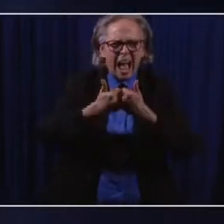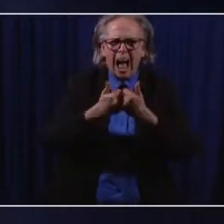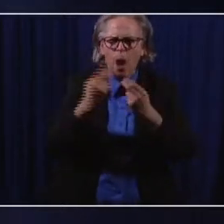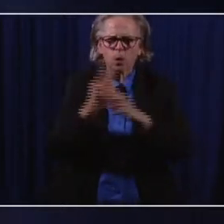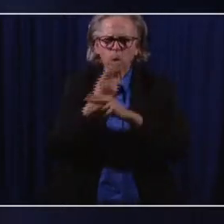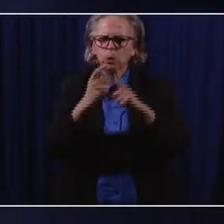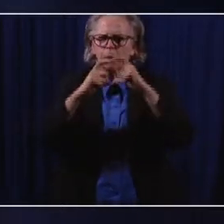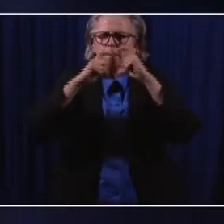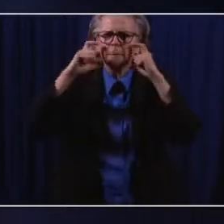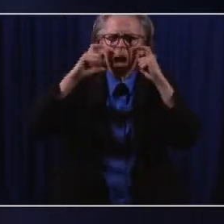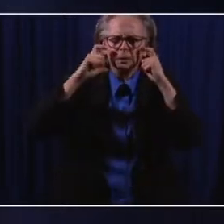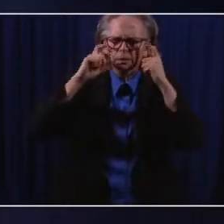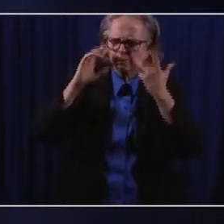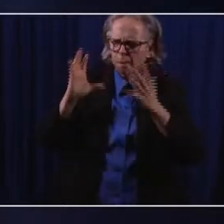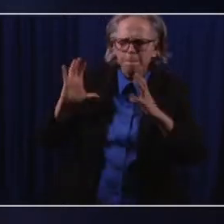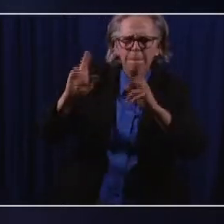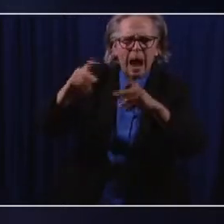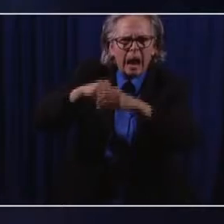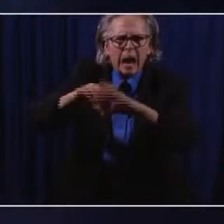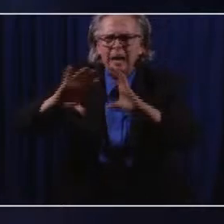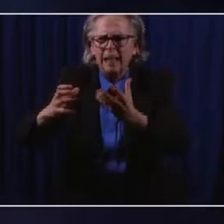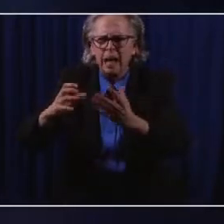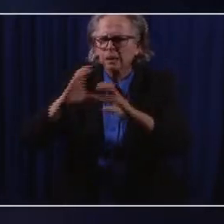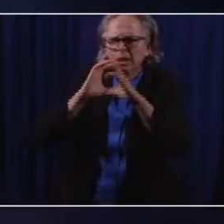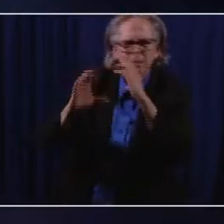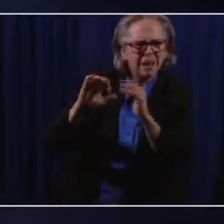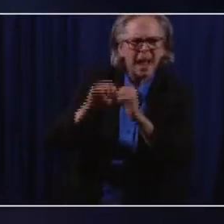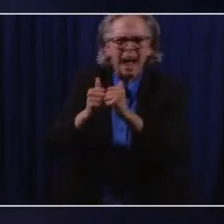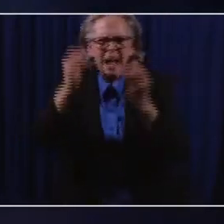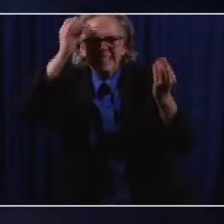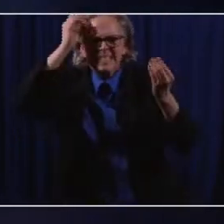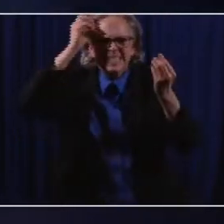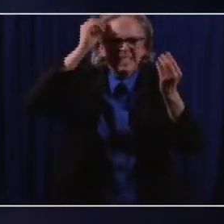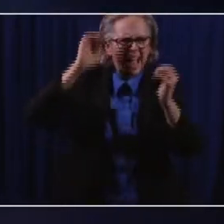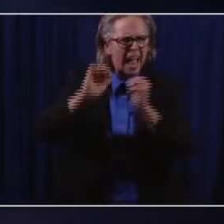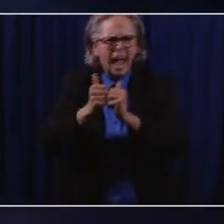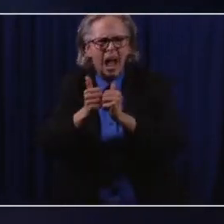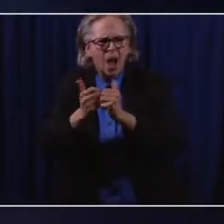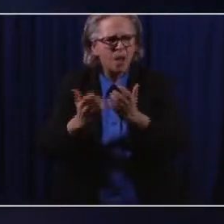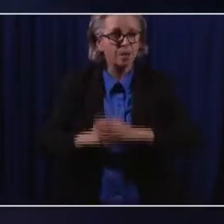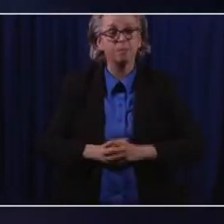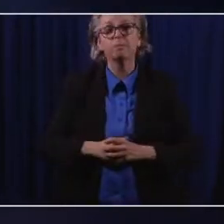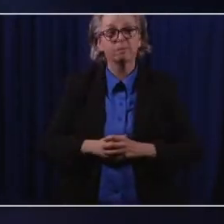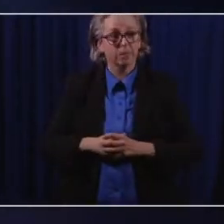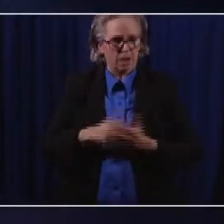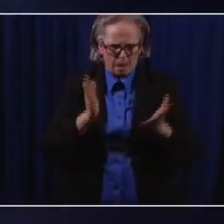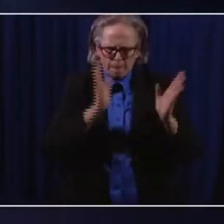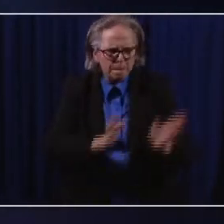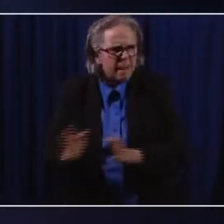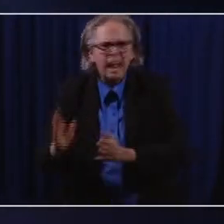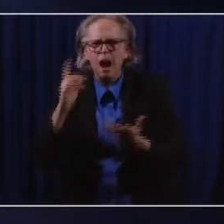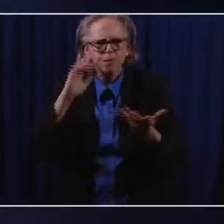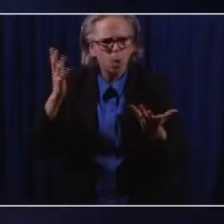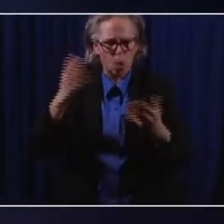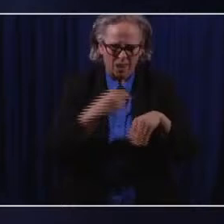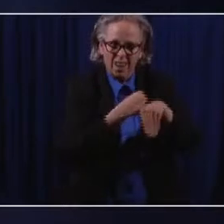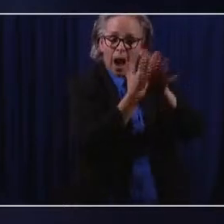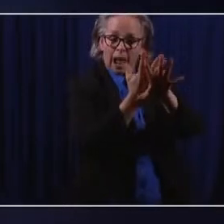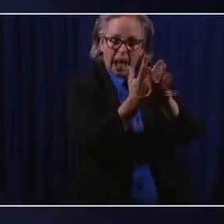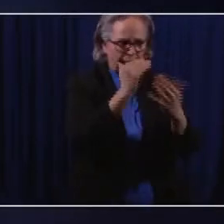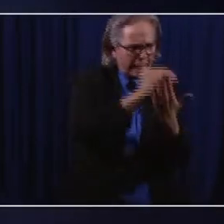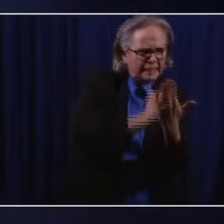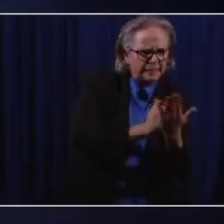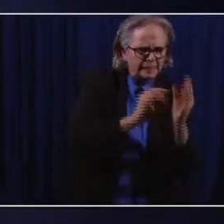through. Our school is preparing virtual lessons online, also providing individual